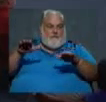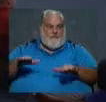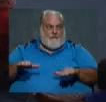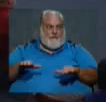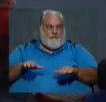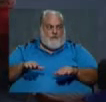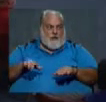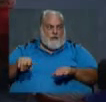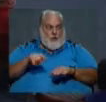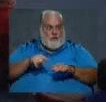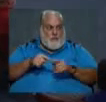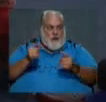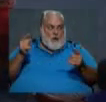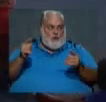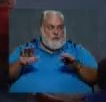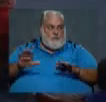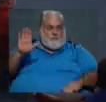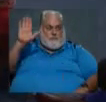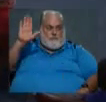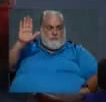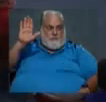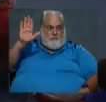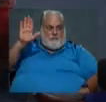And those opposed,